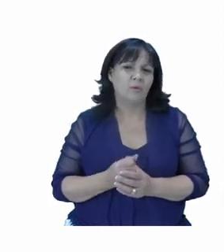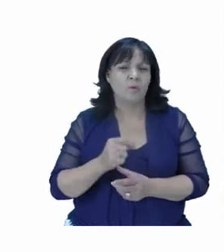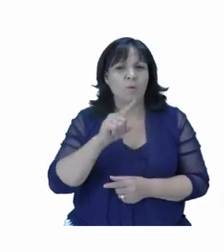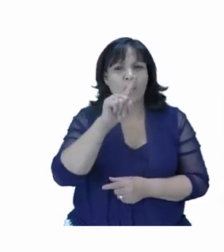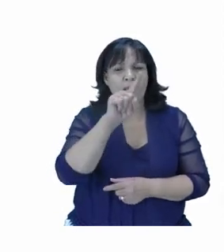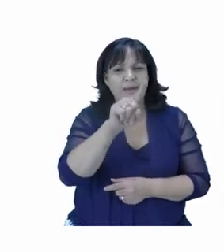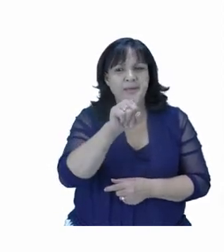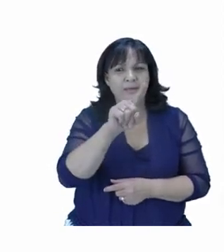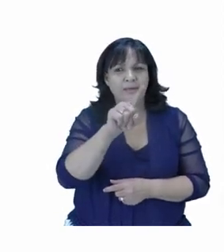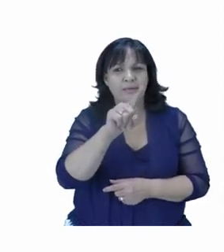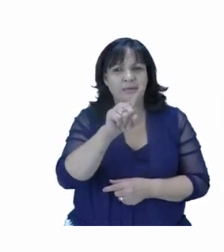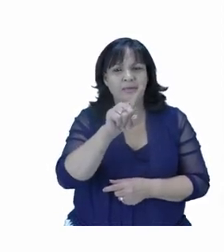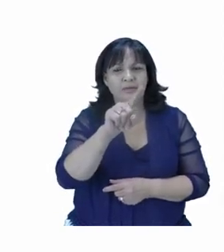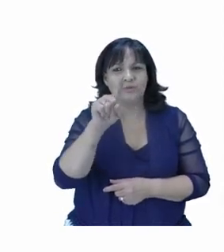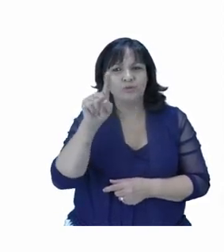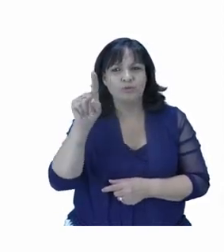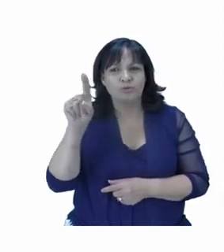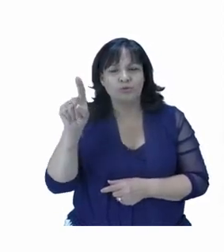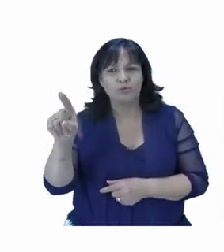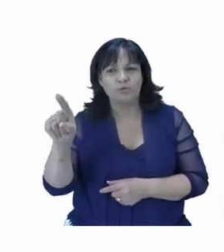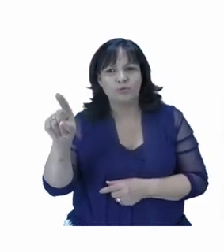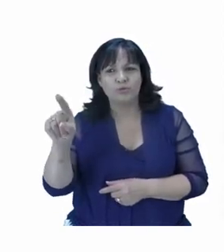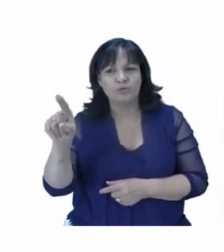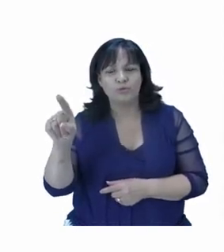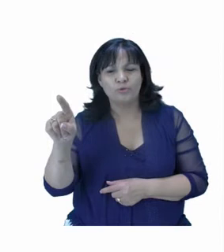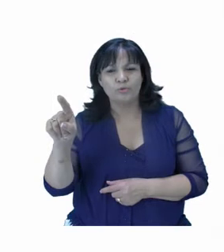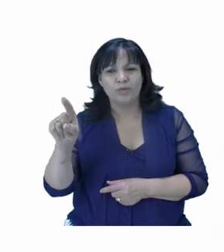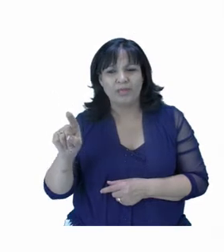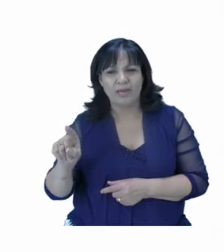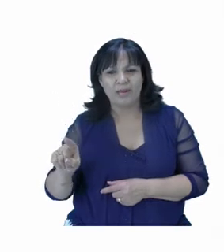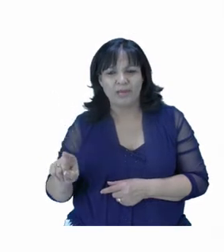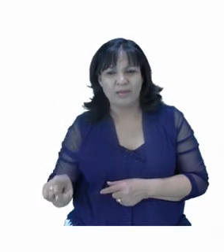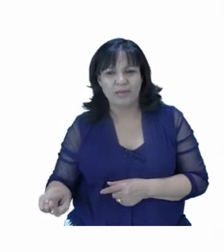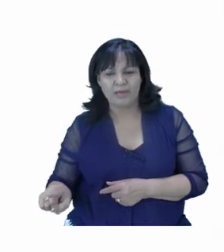1, 2, 3,